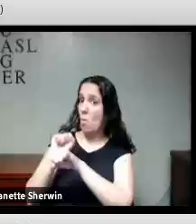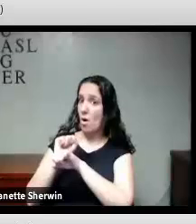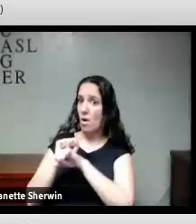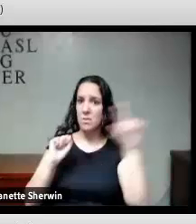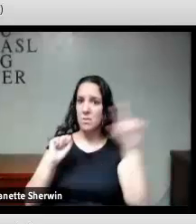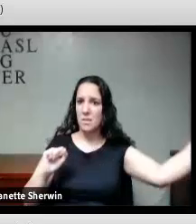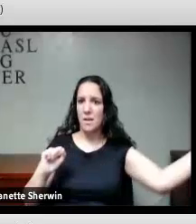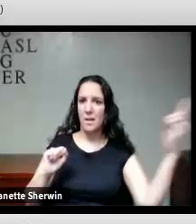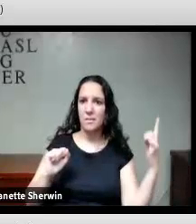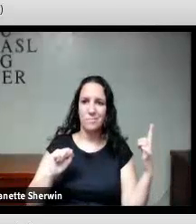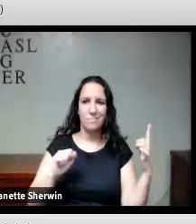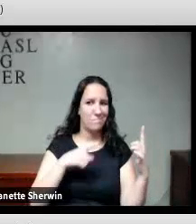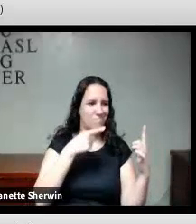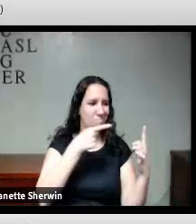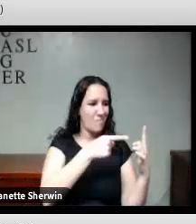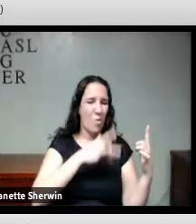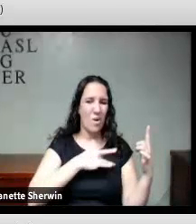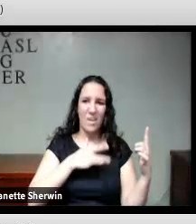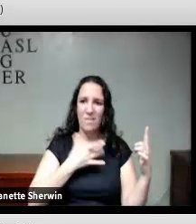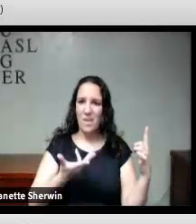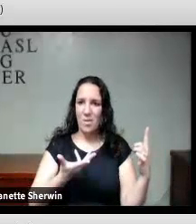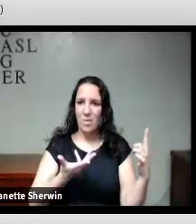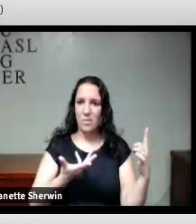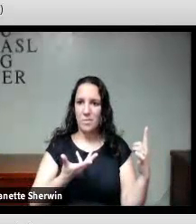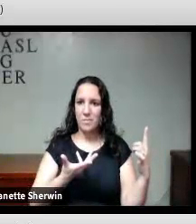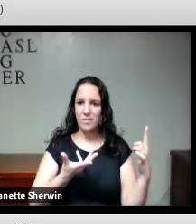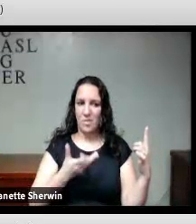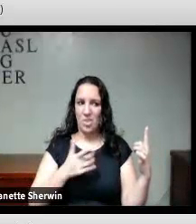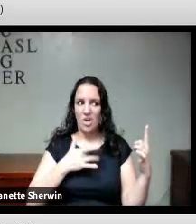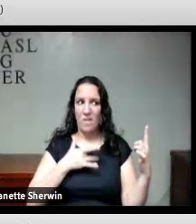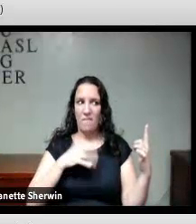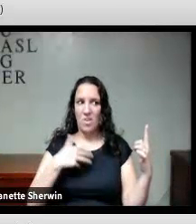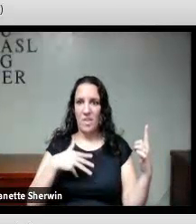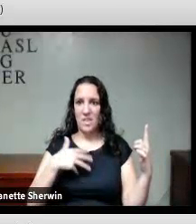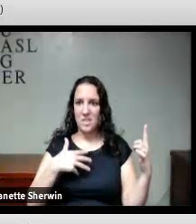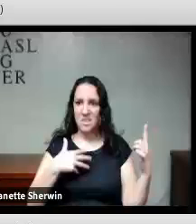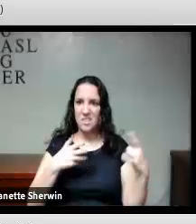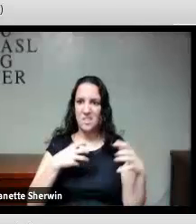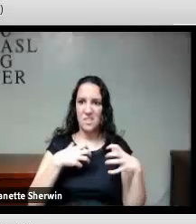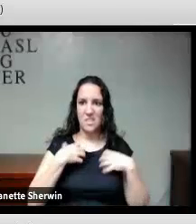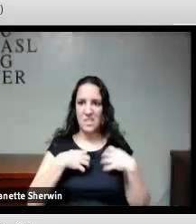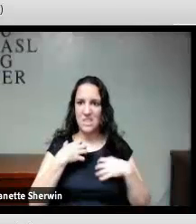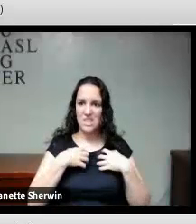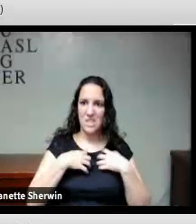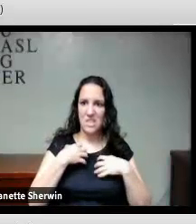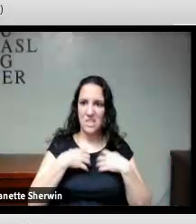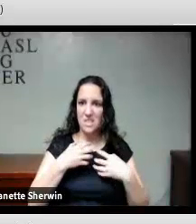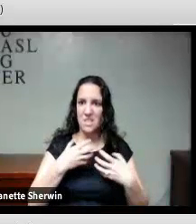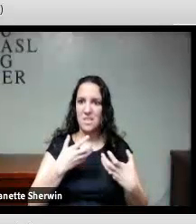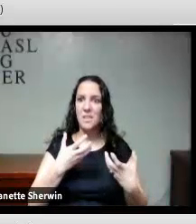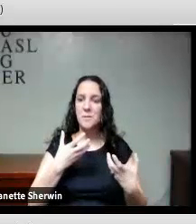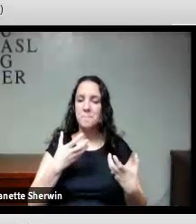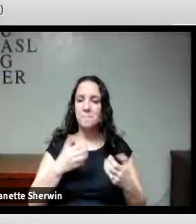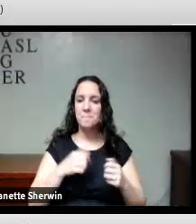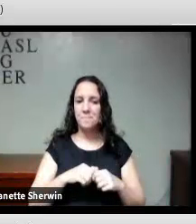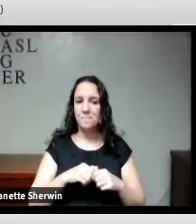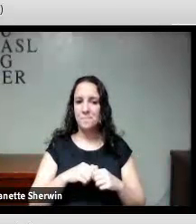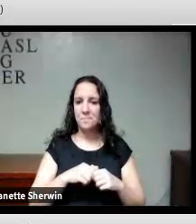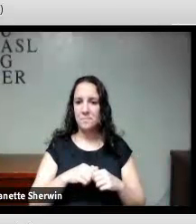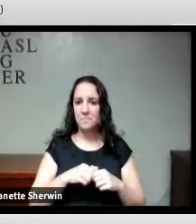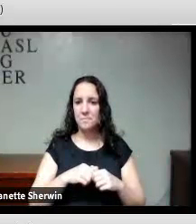in going to feel? They're going to feel that anxiety, aren't they? They're going to feel that pent-up frustration from you. So the